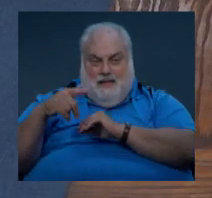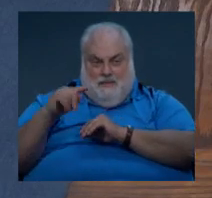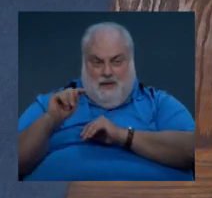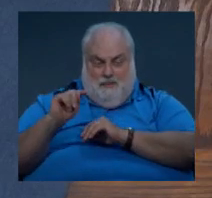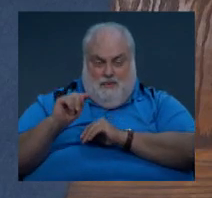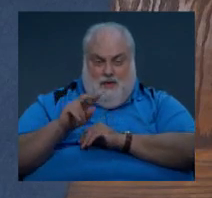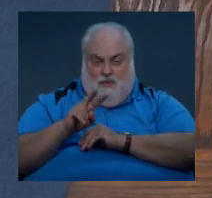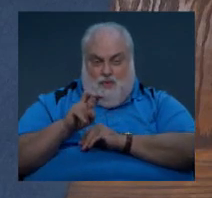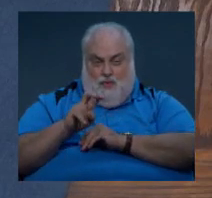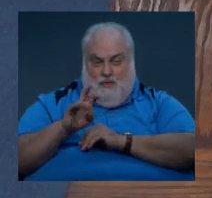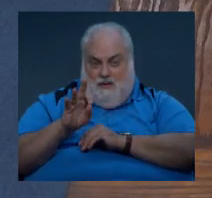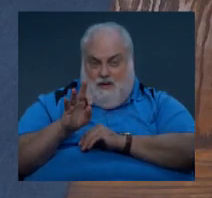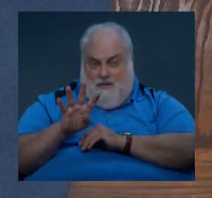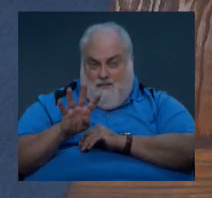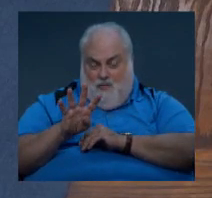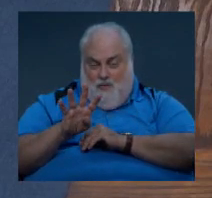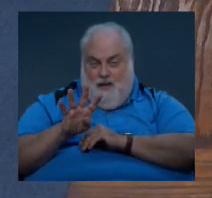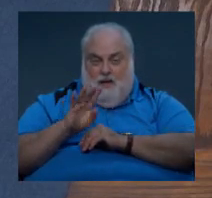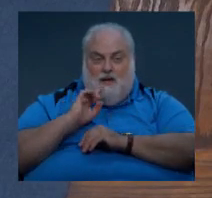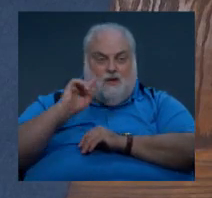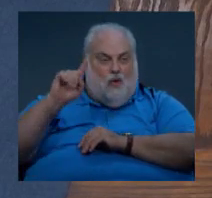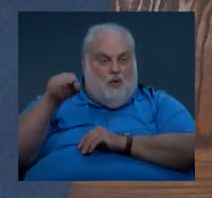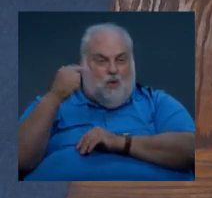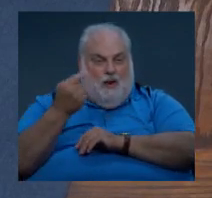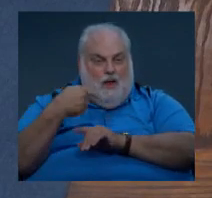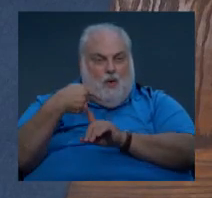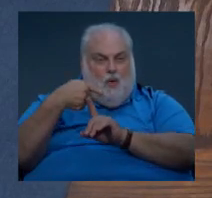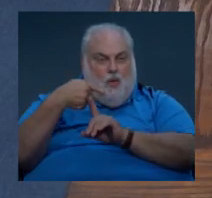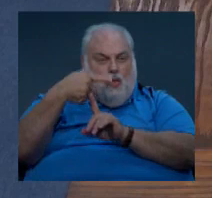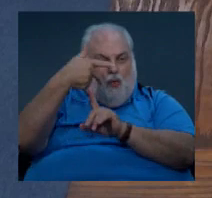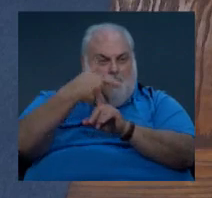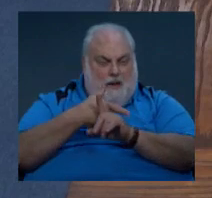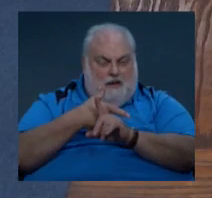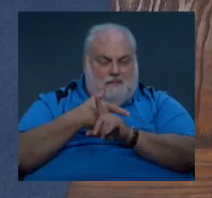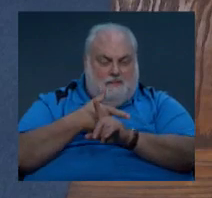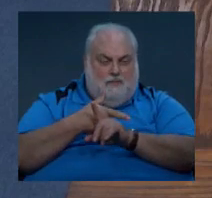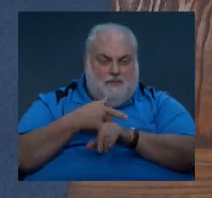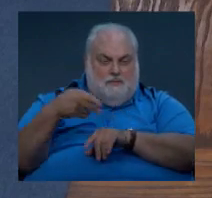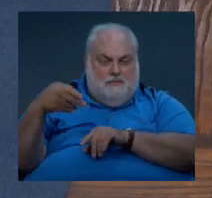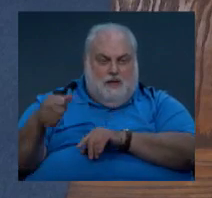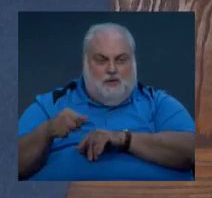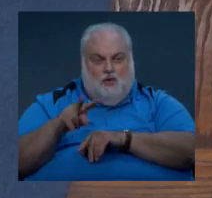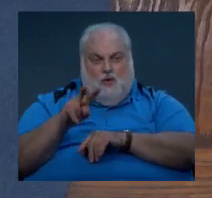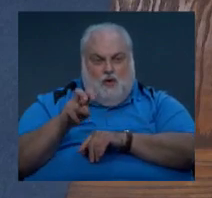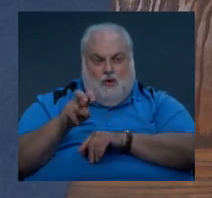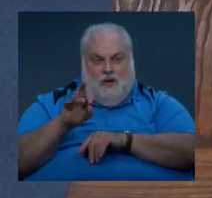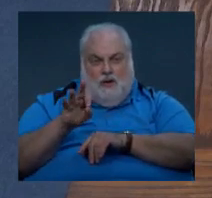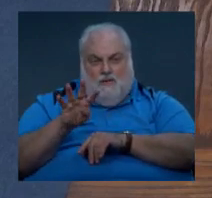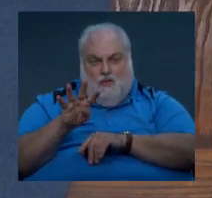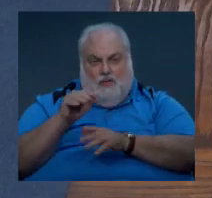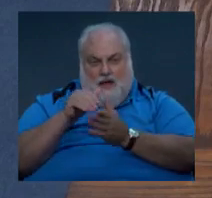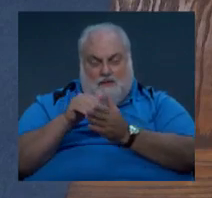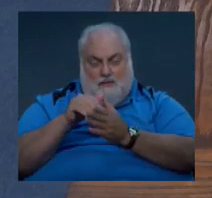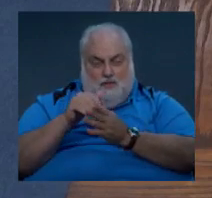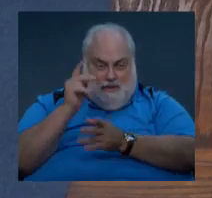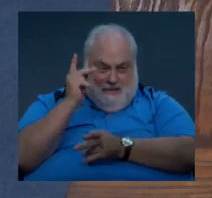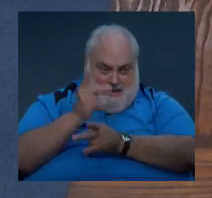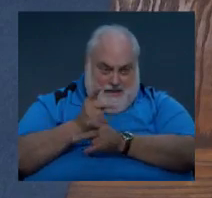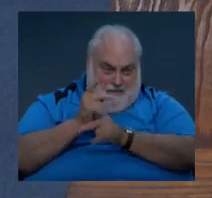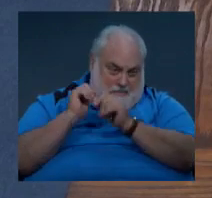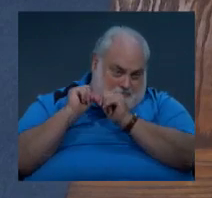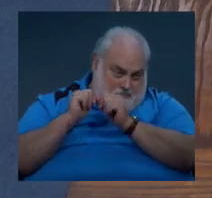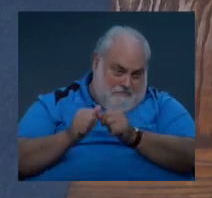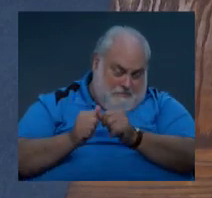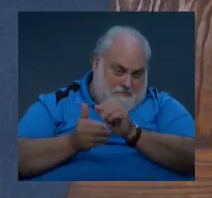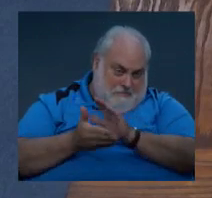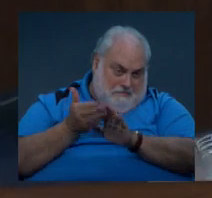294 figure was 1 quarter. The difference, we would spend $294,000 more to keep them